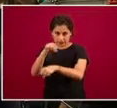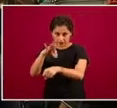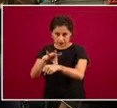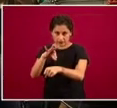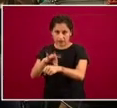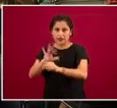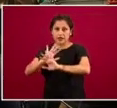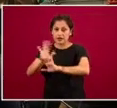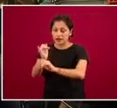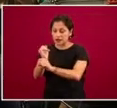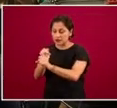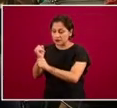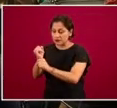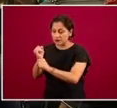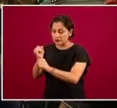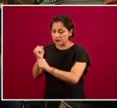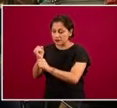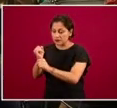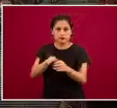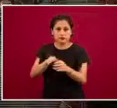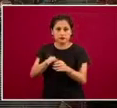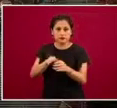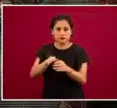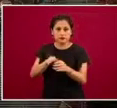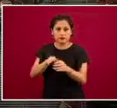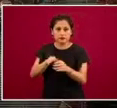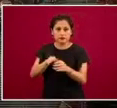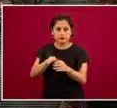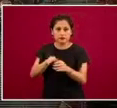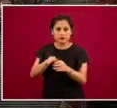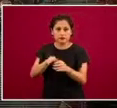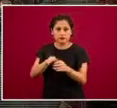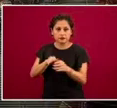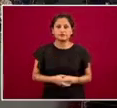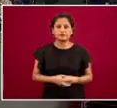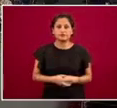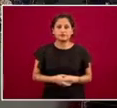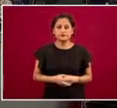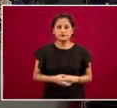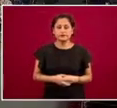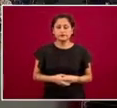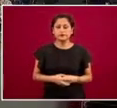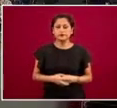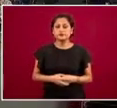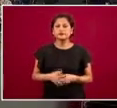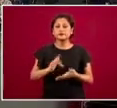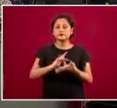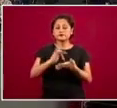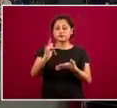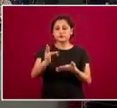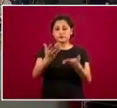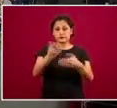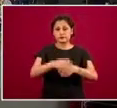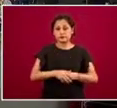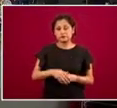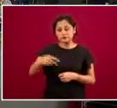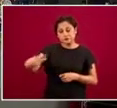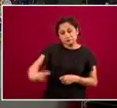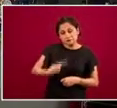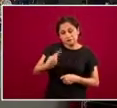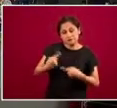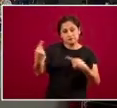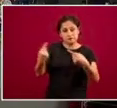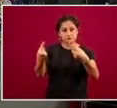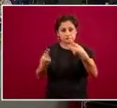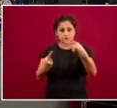have a protocol, a research protocol that has been proposed to research to investigate this phenomenon,